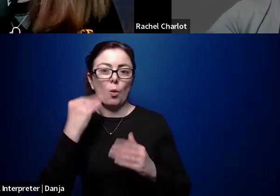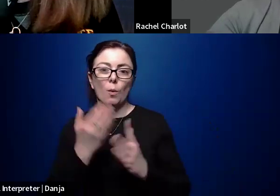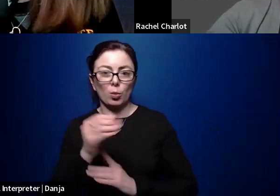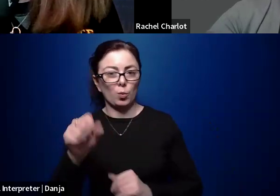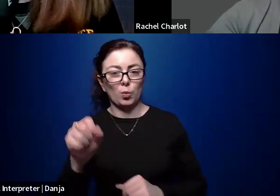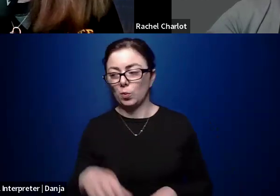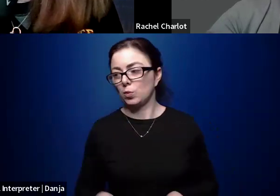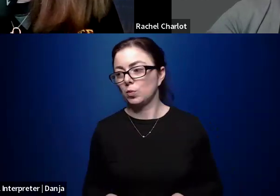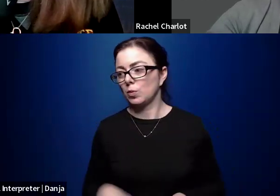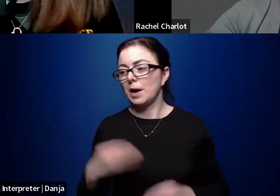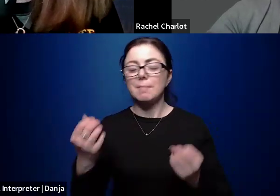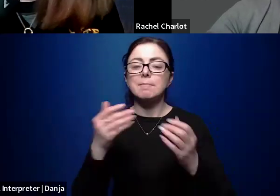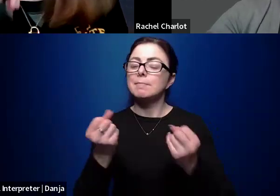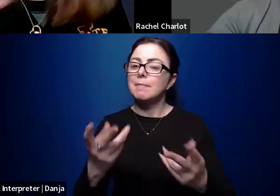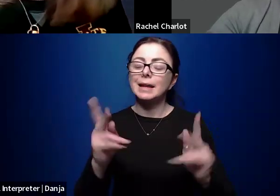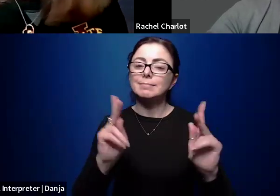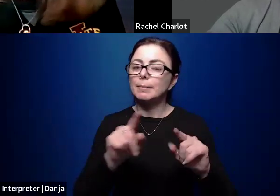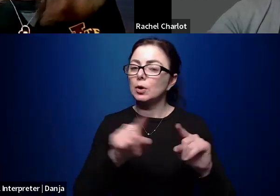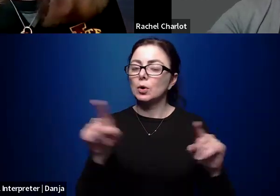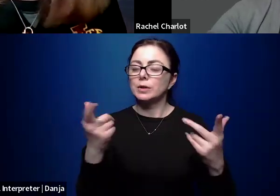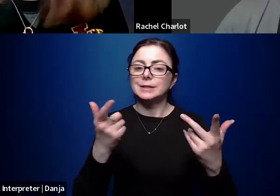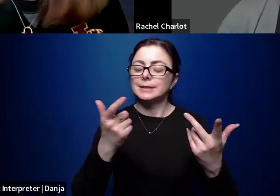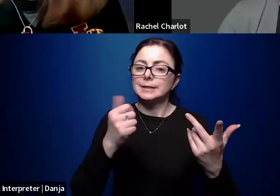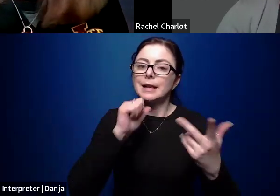get that in many places. So